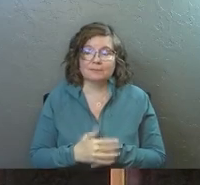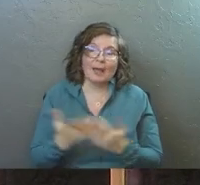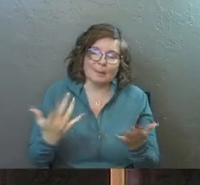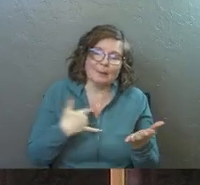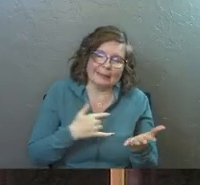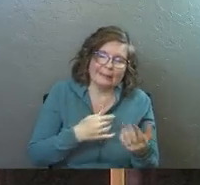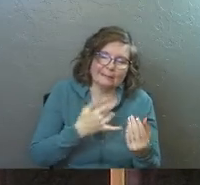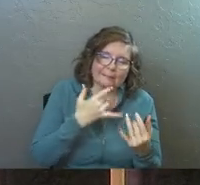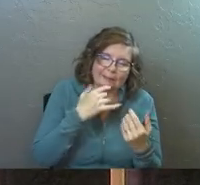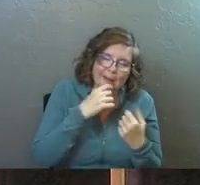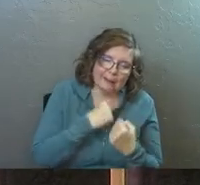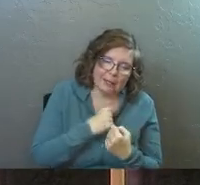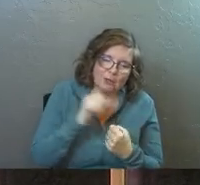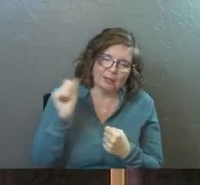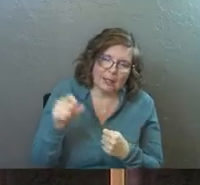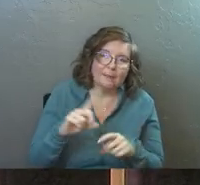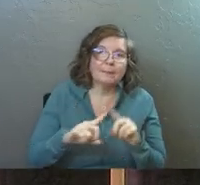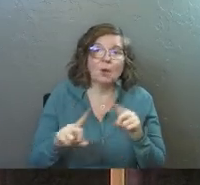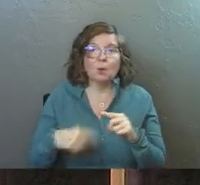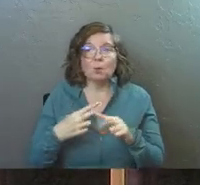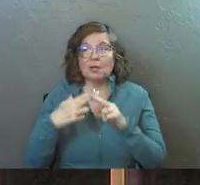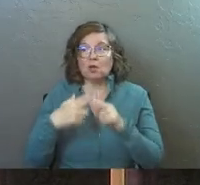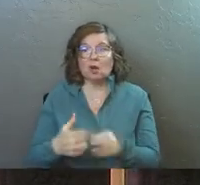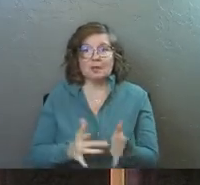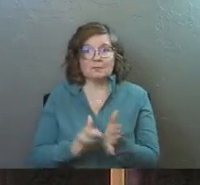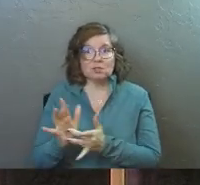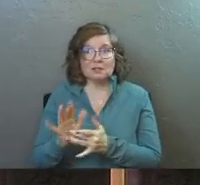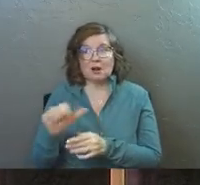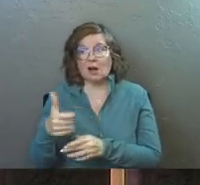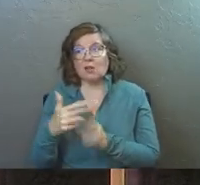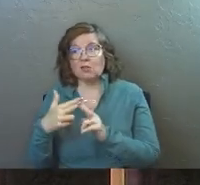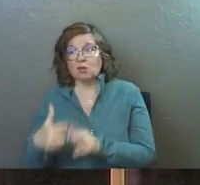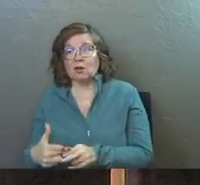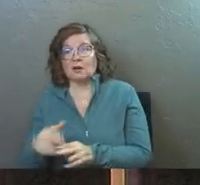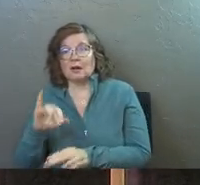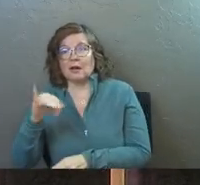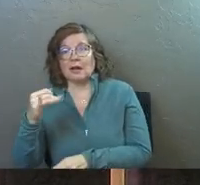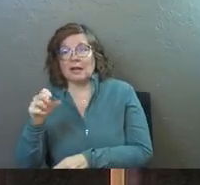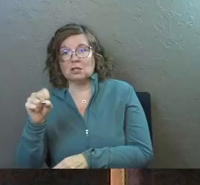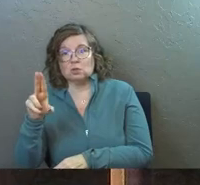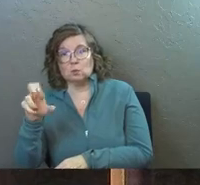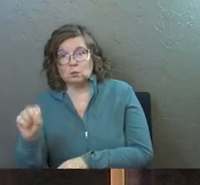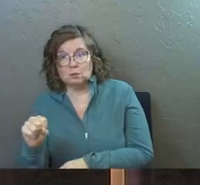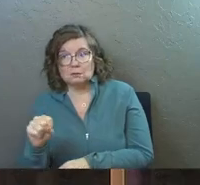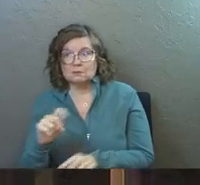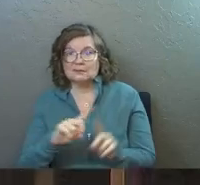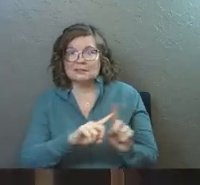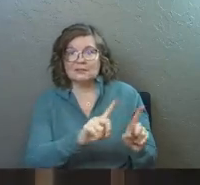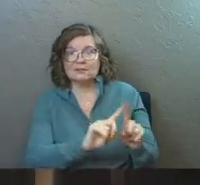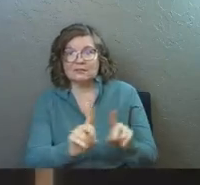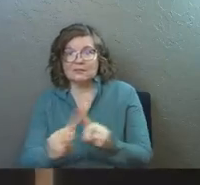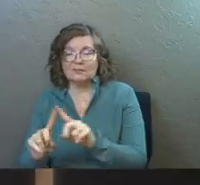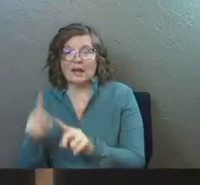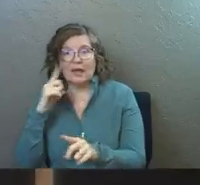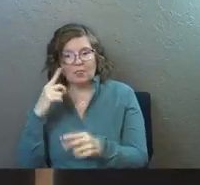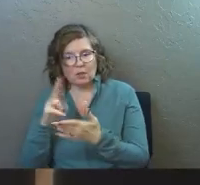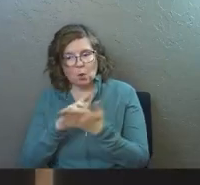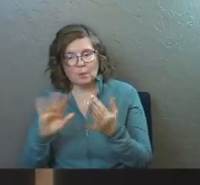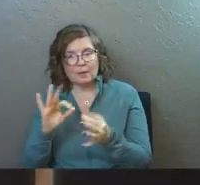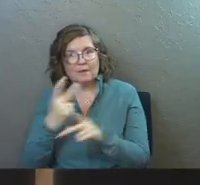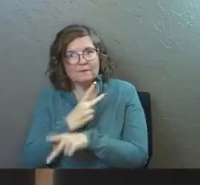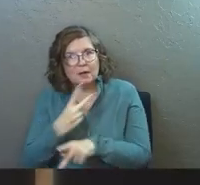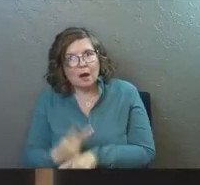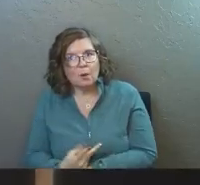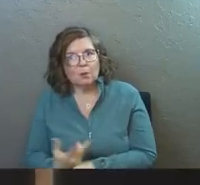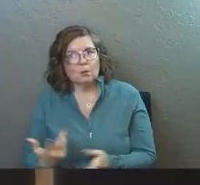I mean, I care, but we call him Jesus and others call him Jesus. You know what I'm saying? And I think the Holy Spirit figures it all out